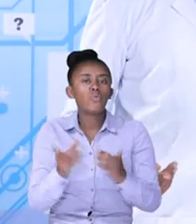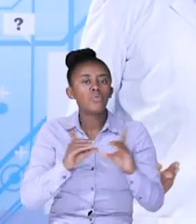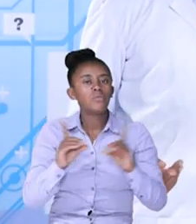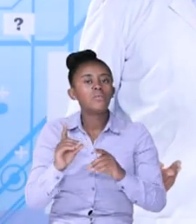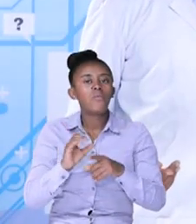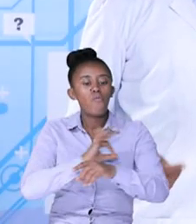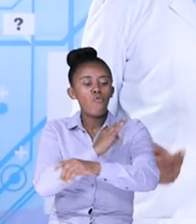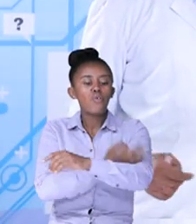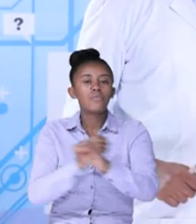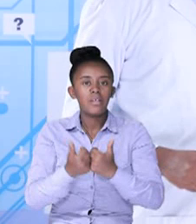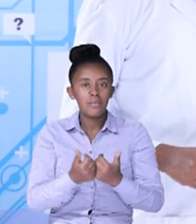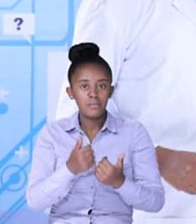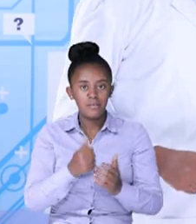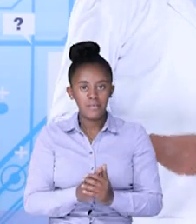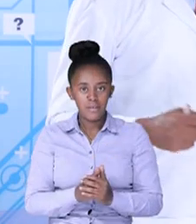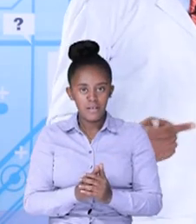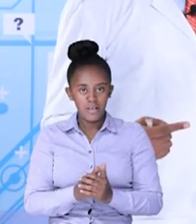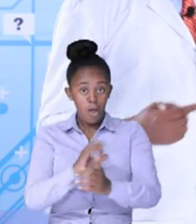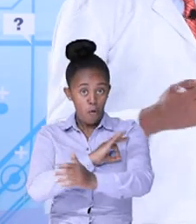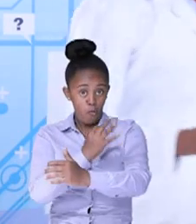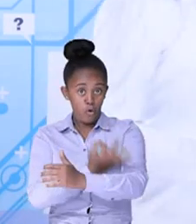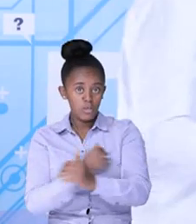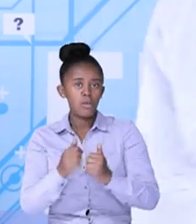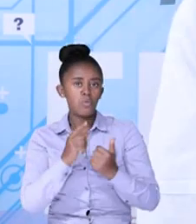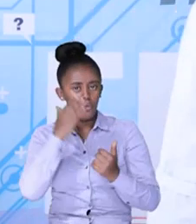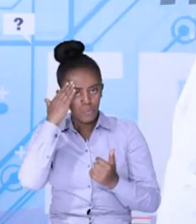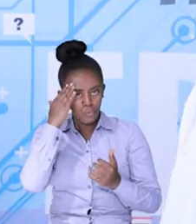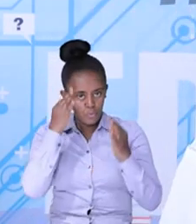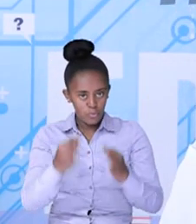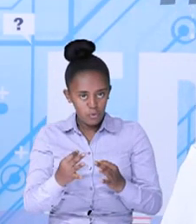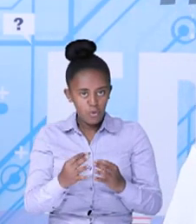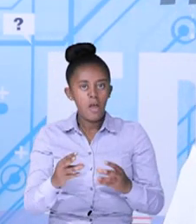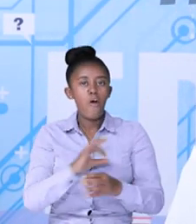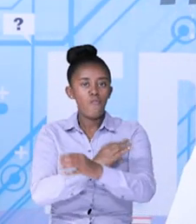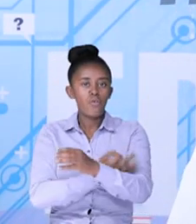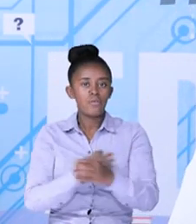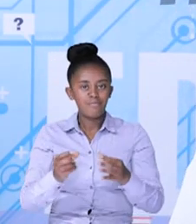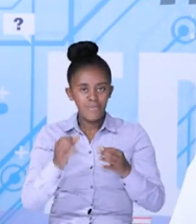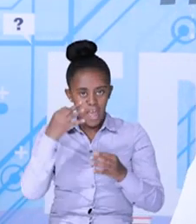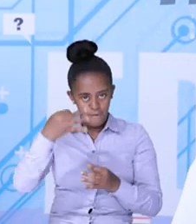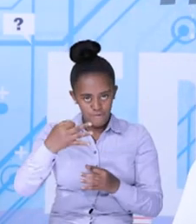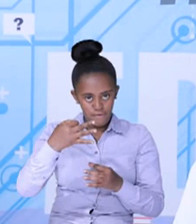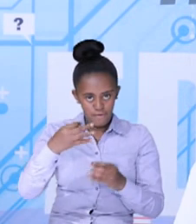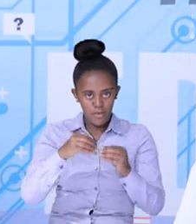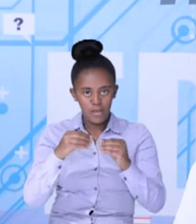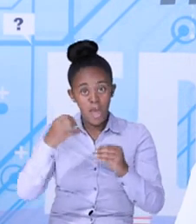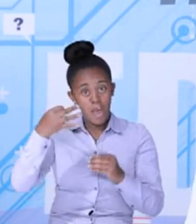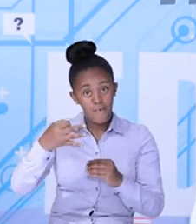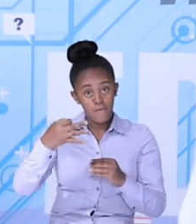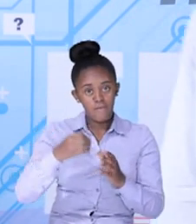the force? Well, the force mathematically expressed as F